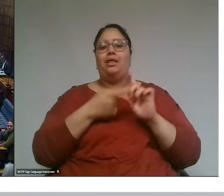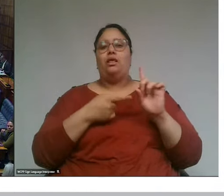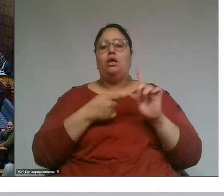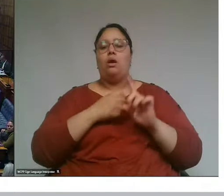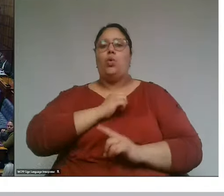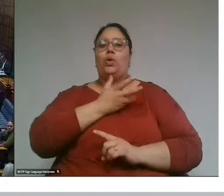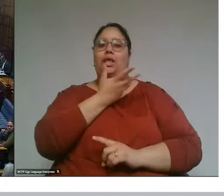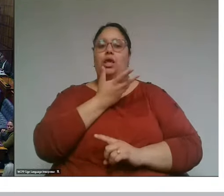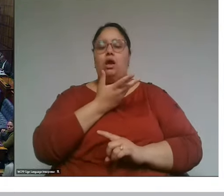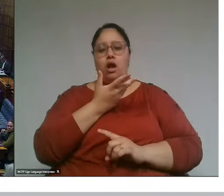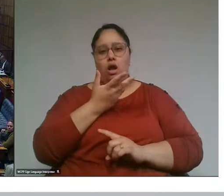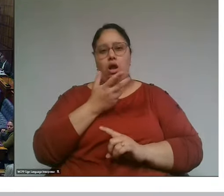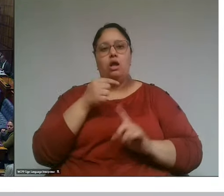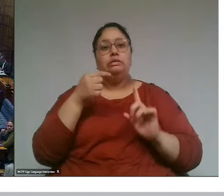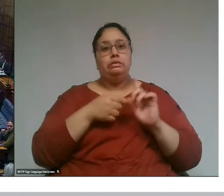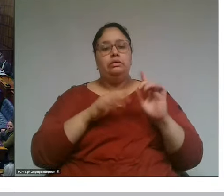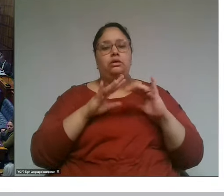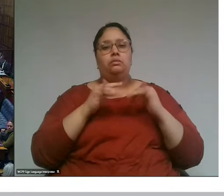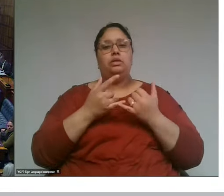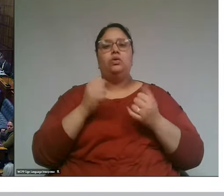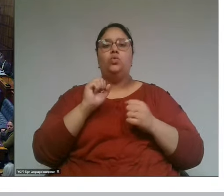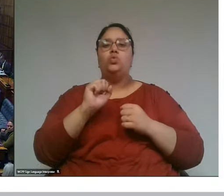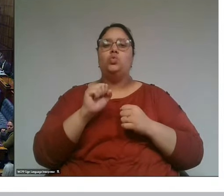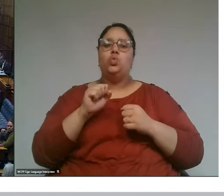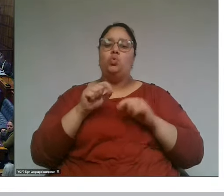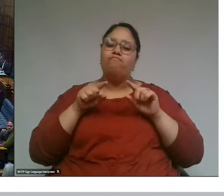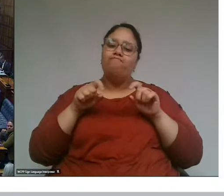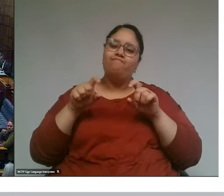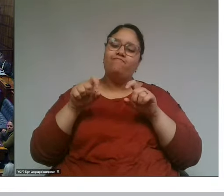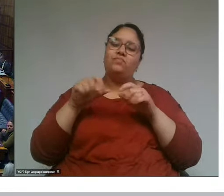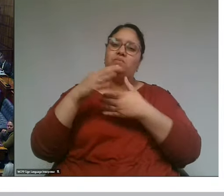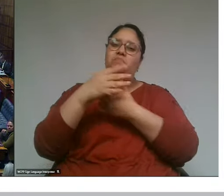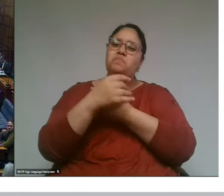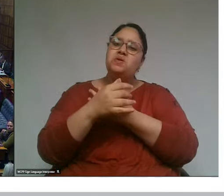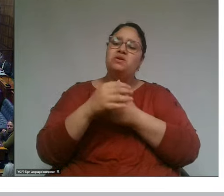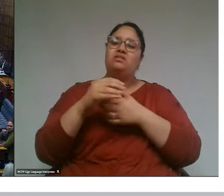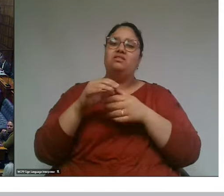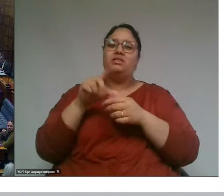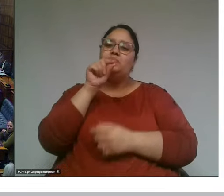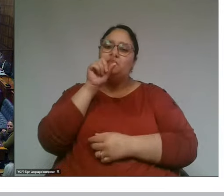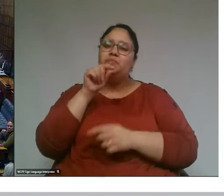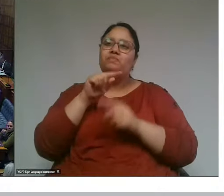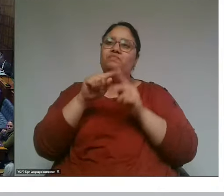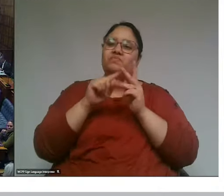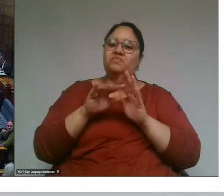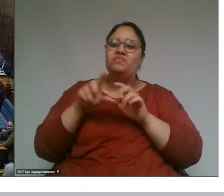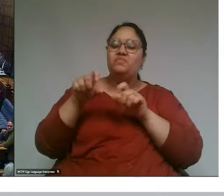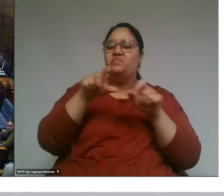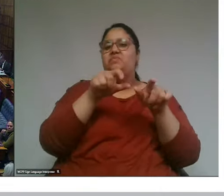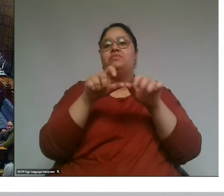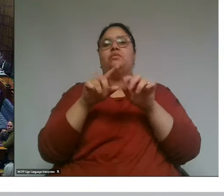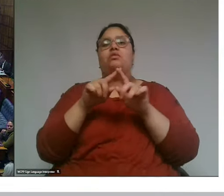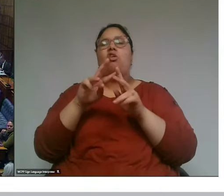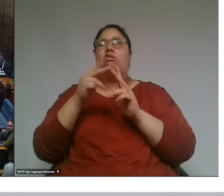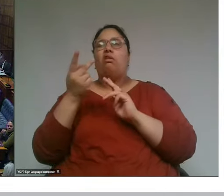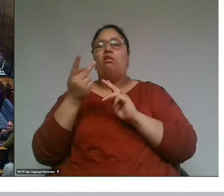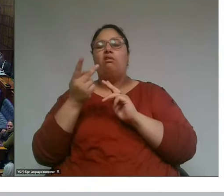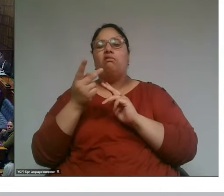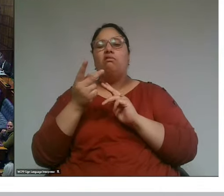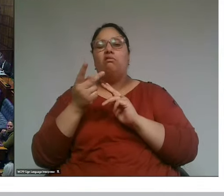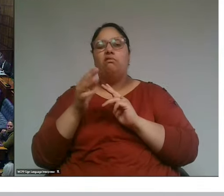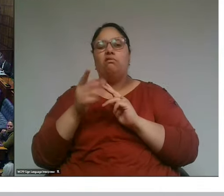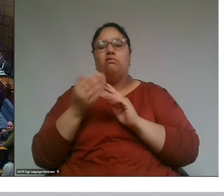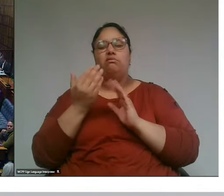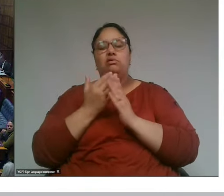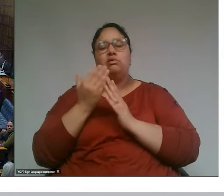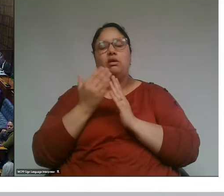Proteus um and it's an insect-based alternative um uh alternative I just want to get uh some of